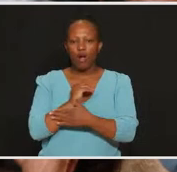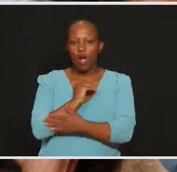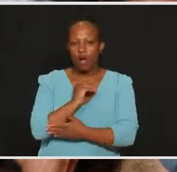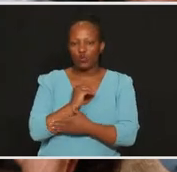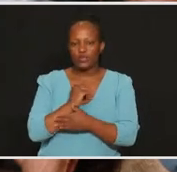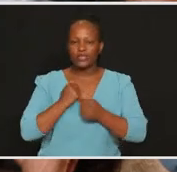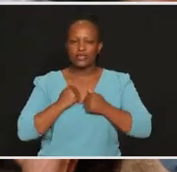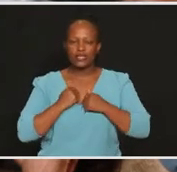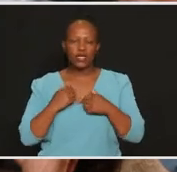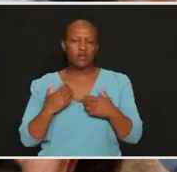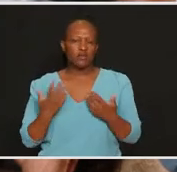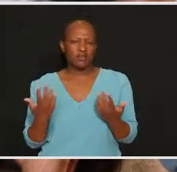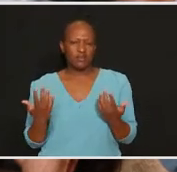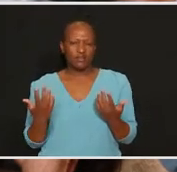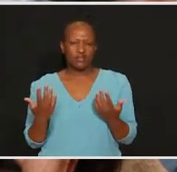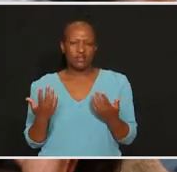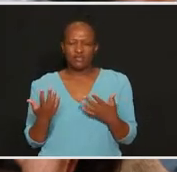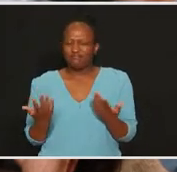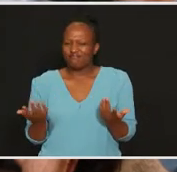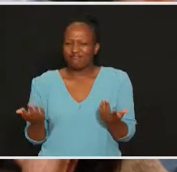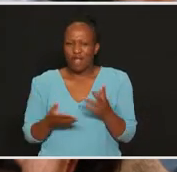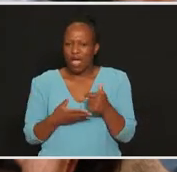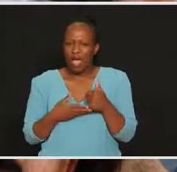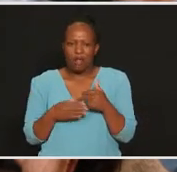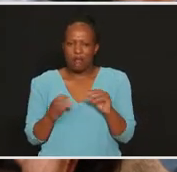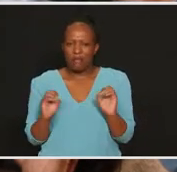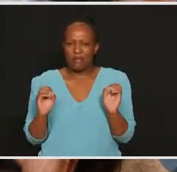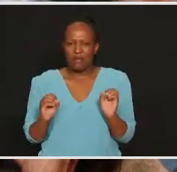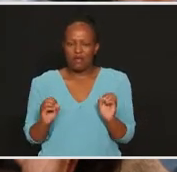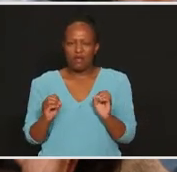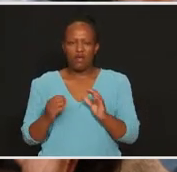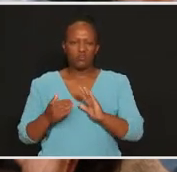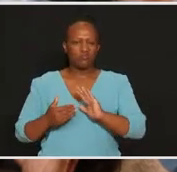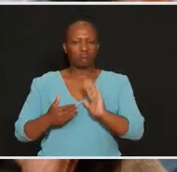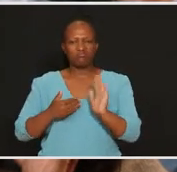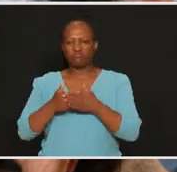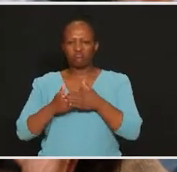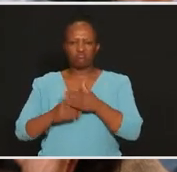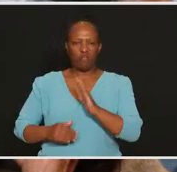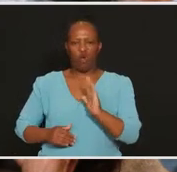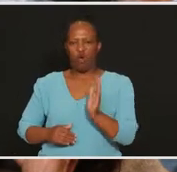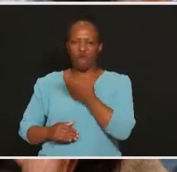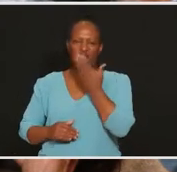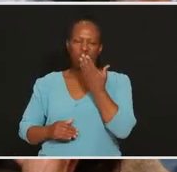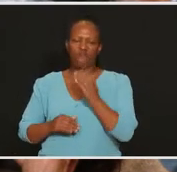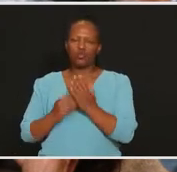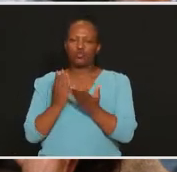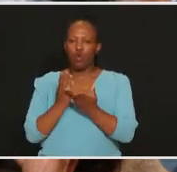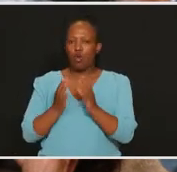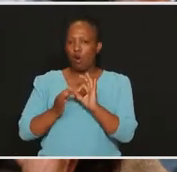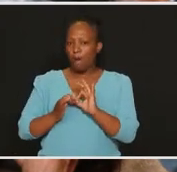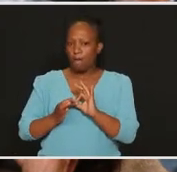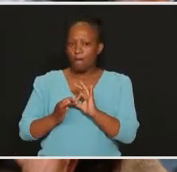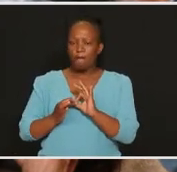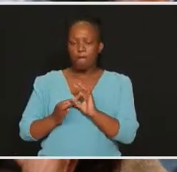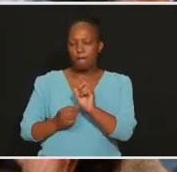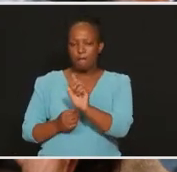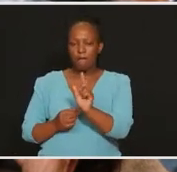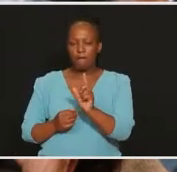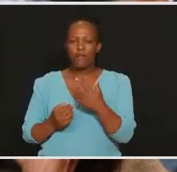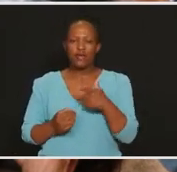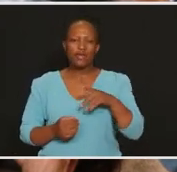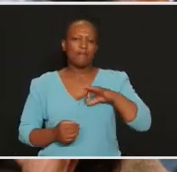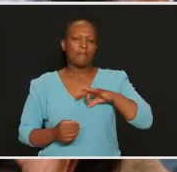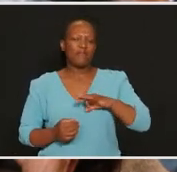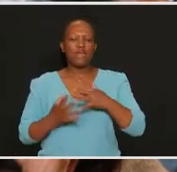it would be foolish for us to attempt to shut down this option which can benefit any child